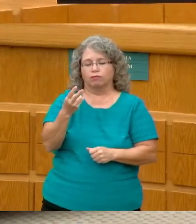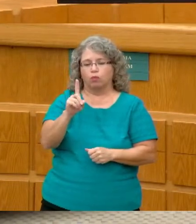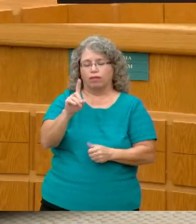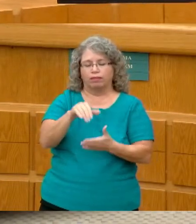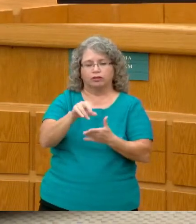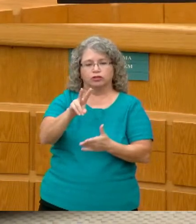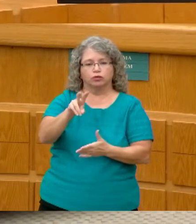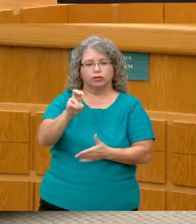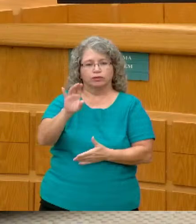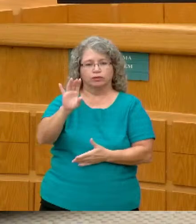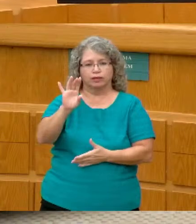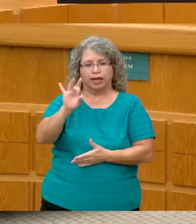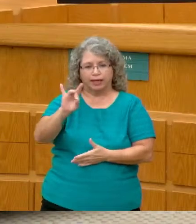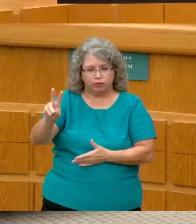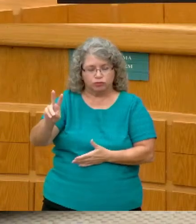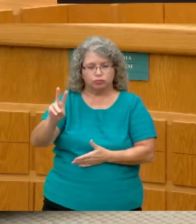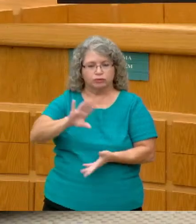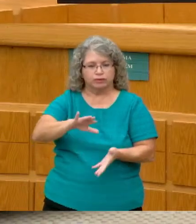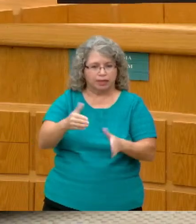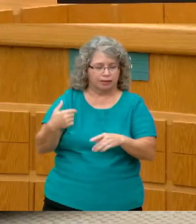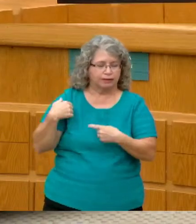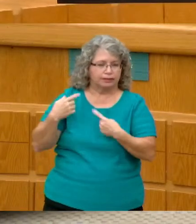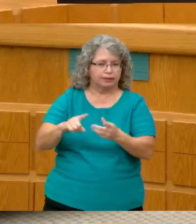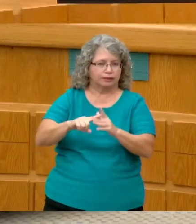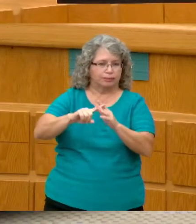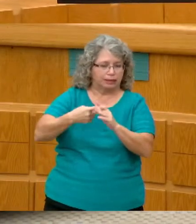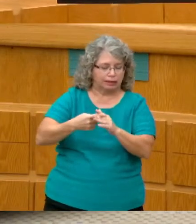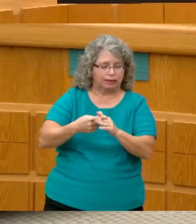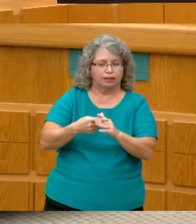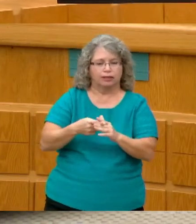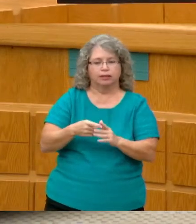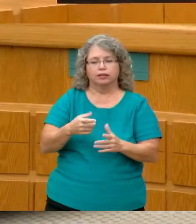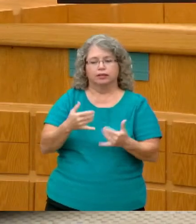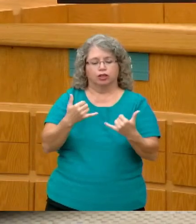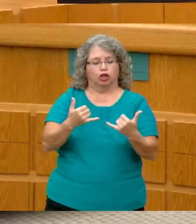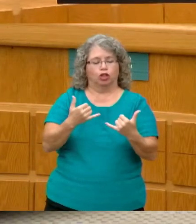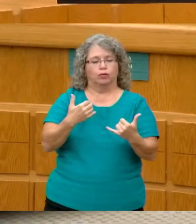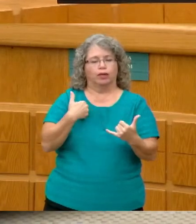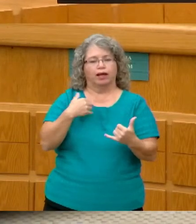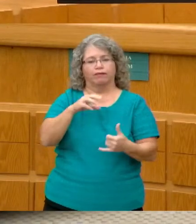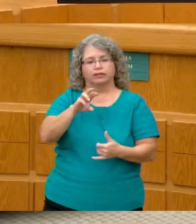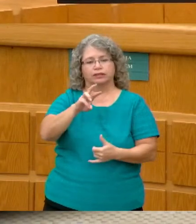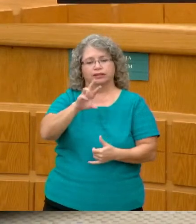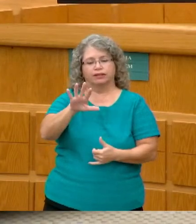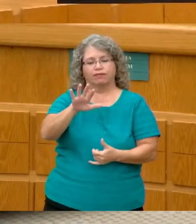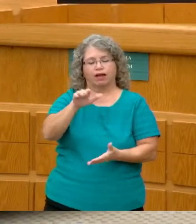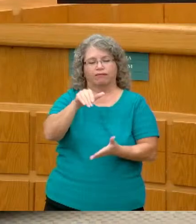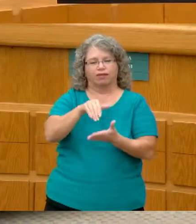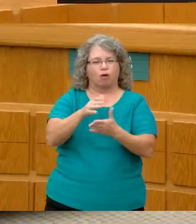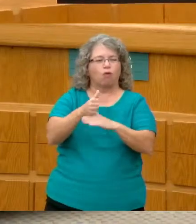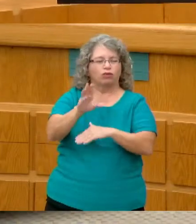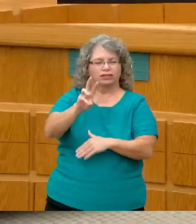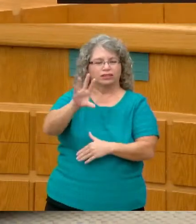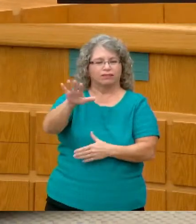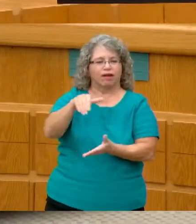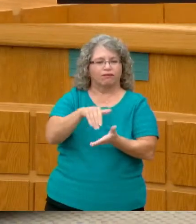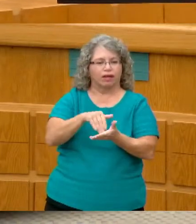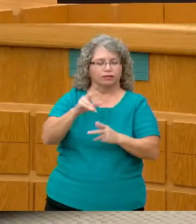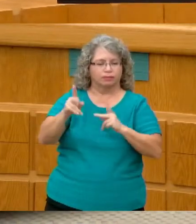beginning of the pandemic. And we currently have over 65,000 folks recovered from COVID-19.